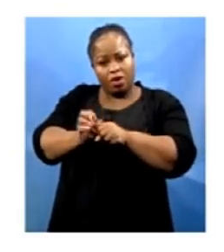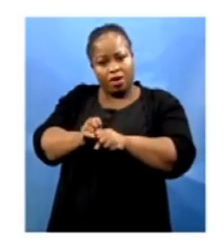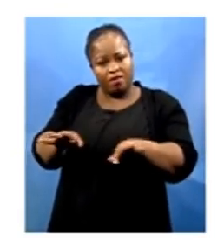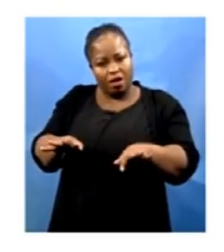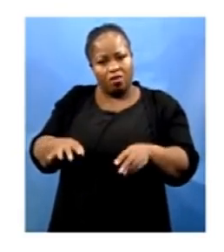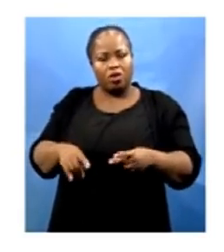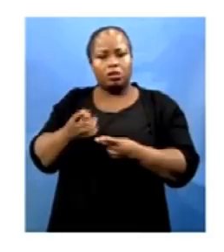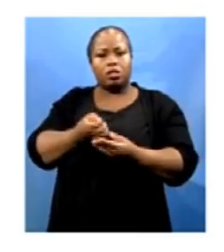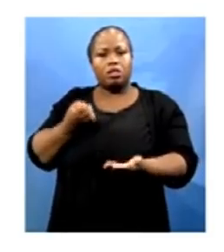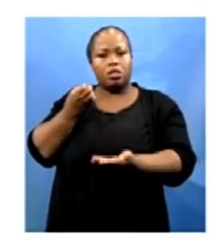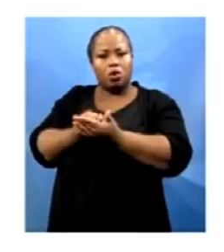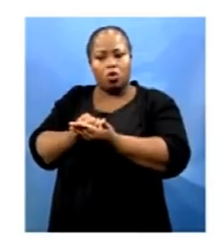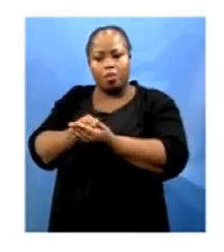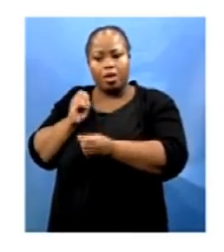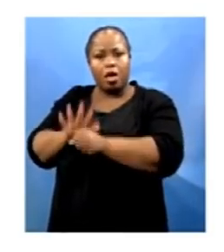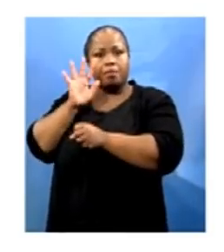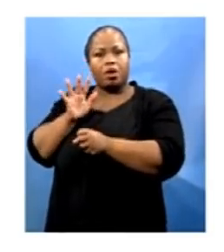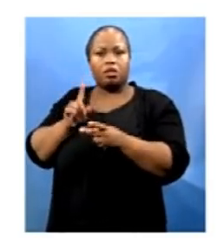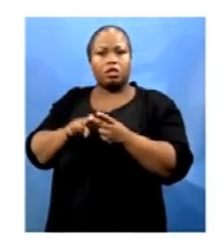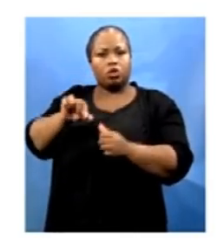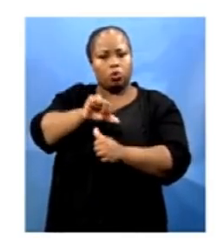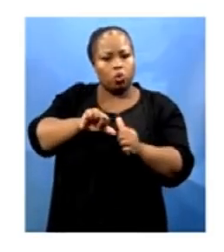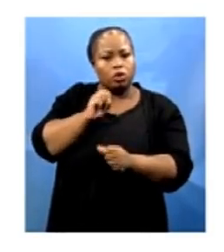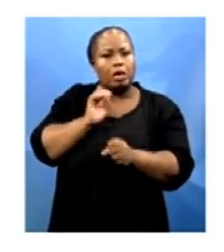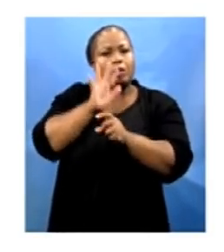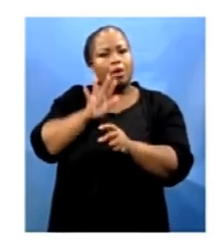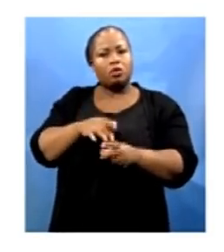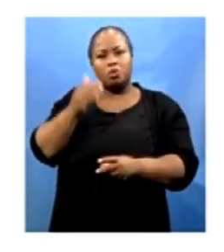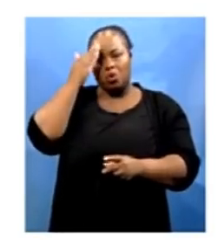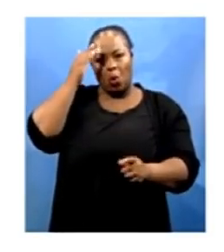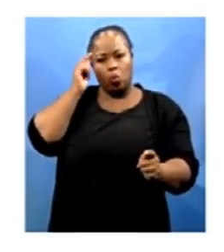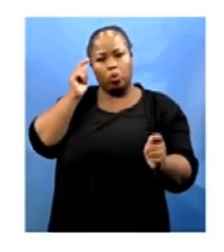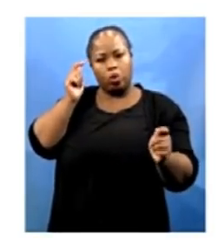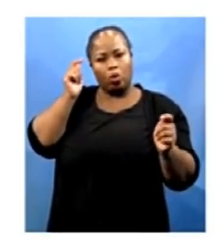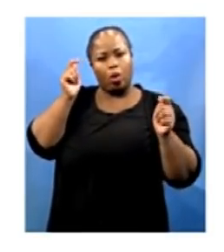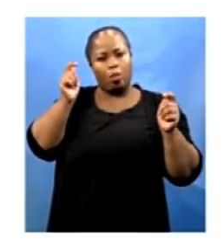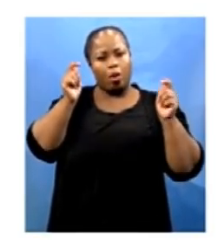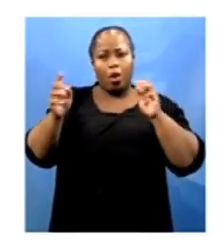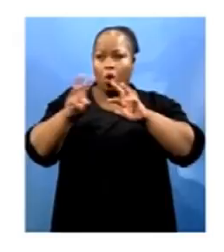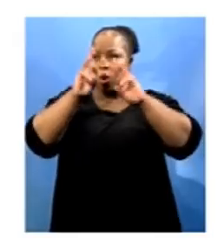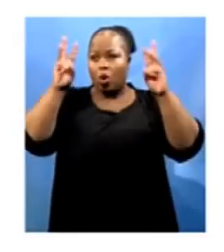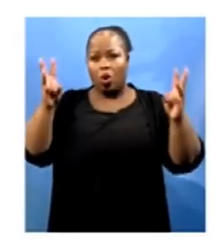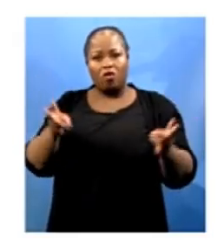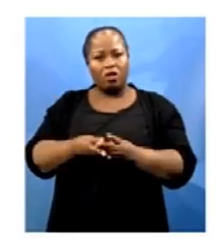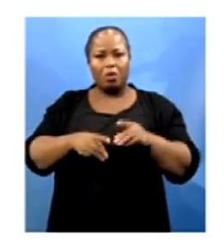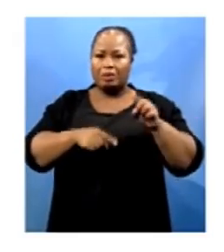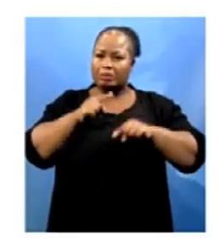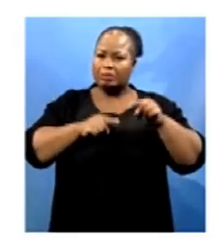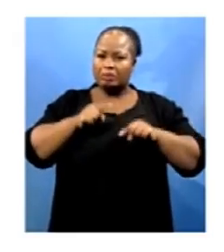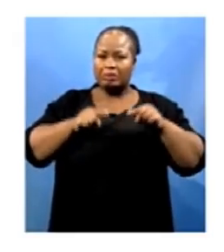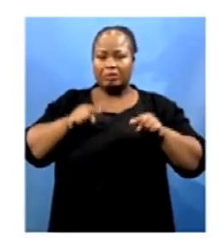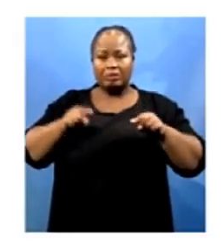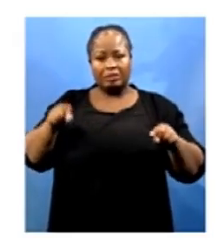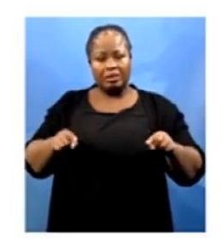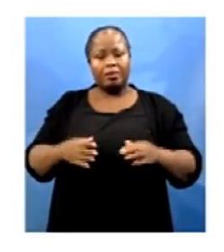different ways across many countries around the globe. So whilst our focus is currently on these areas